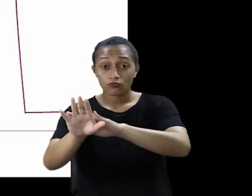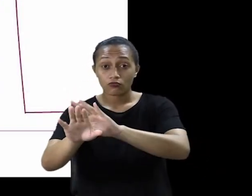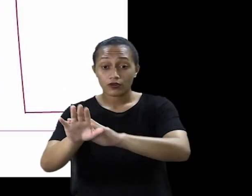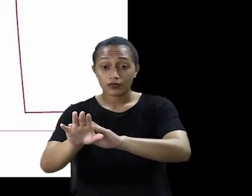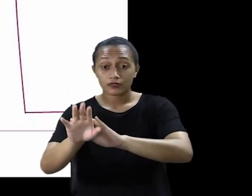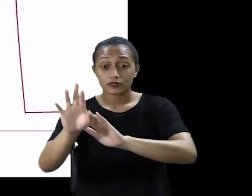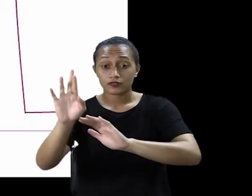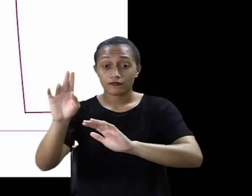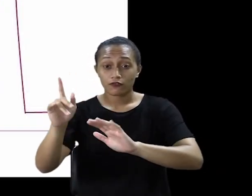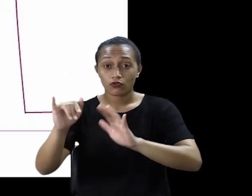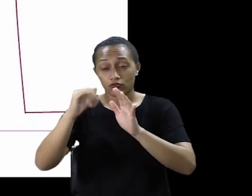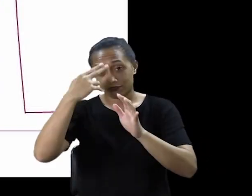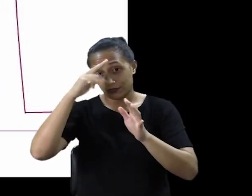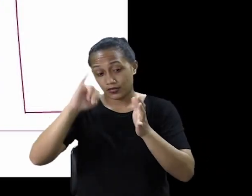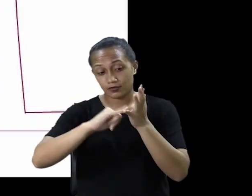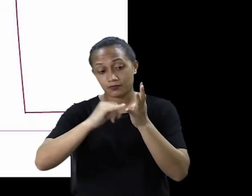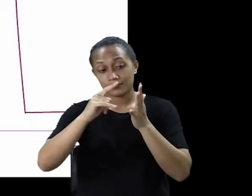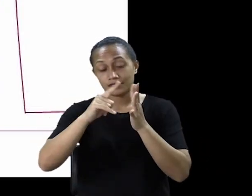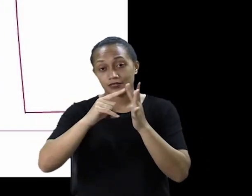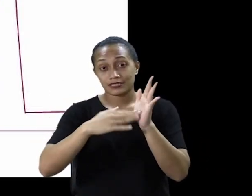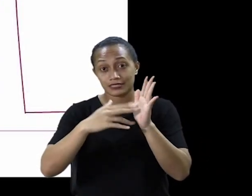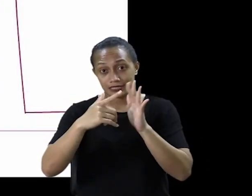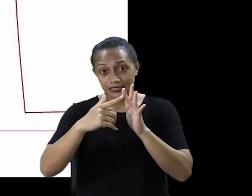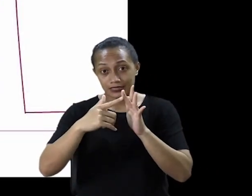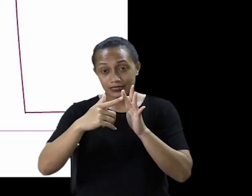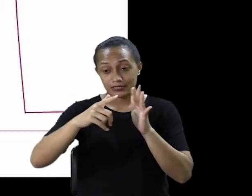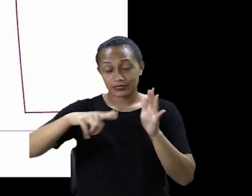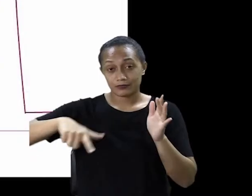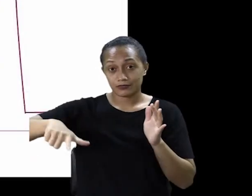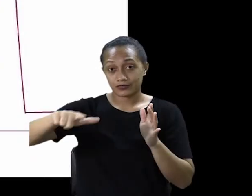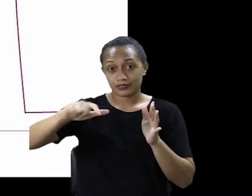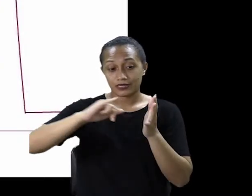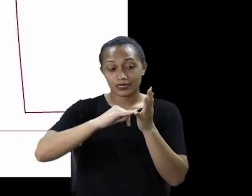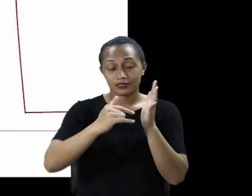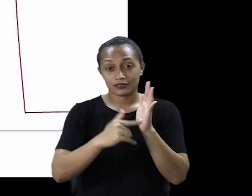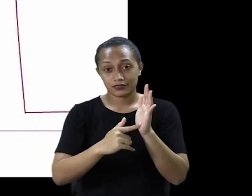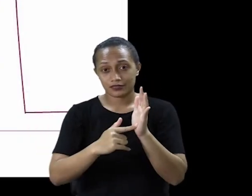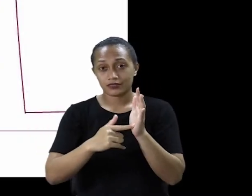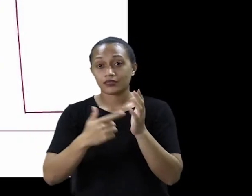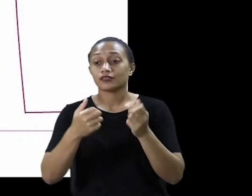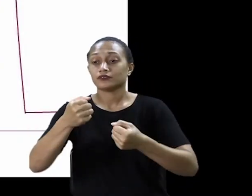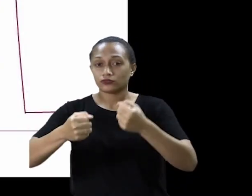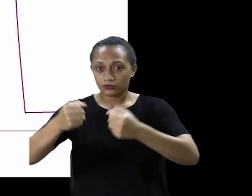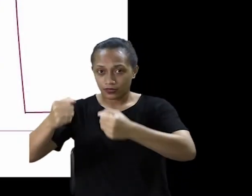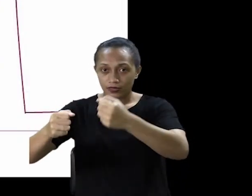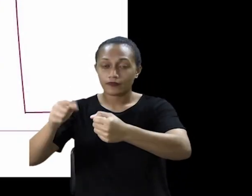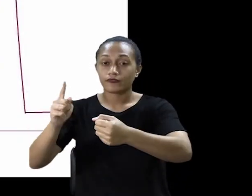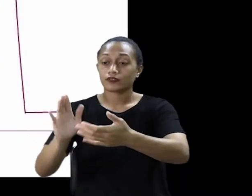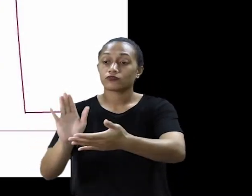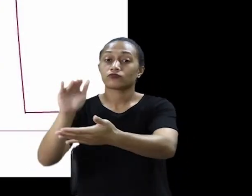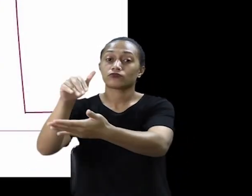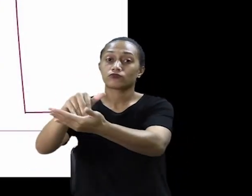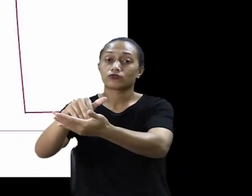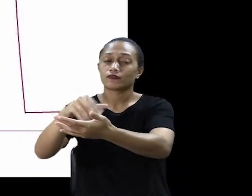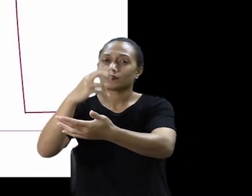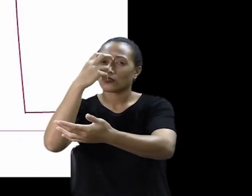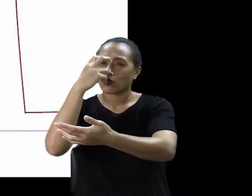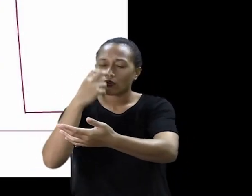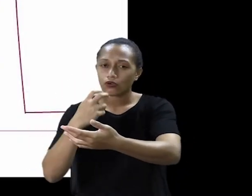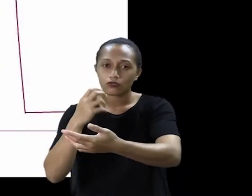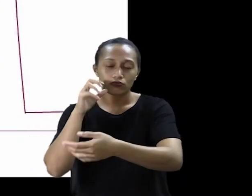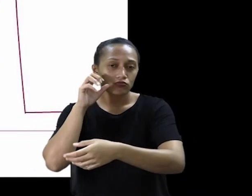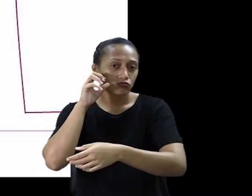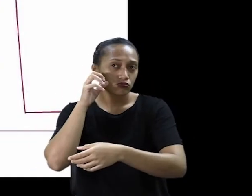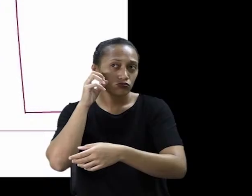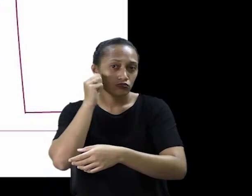for Simi Street. Drive down through Simi Street until you get to an old grey